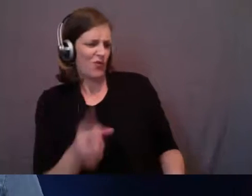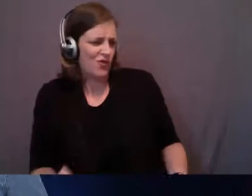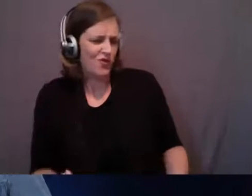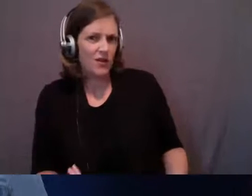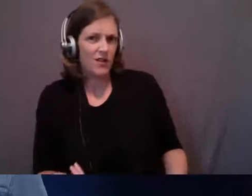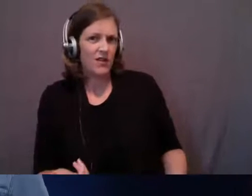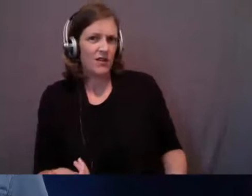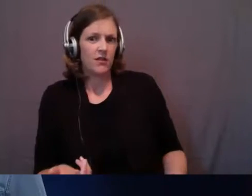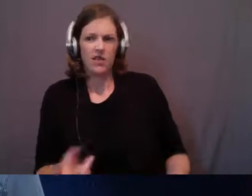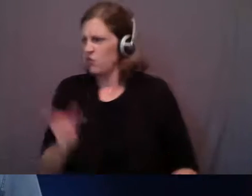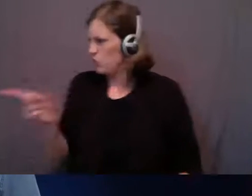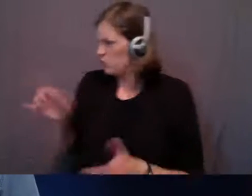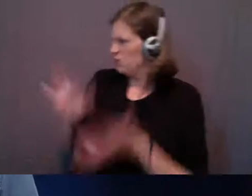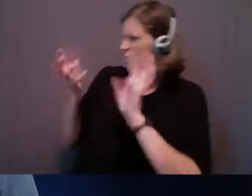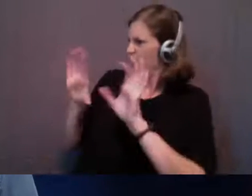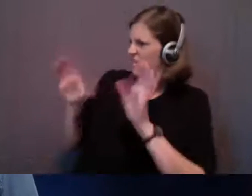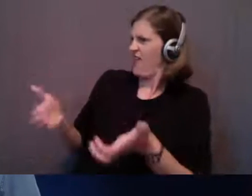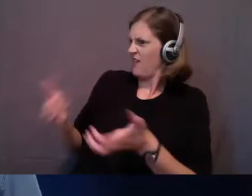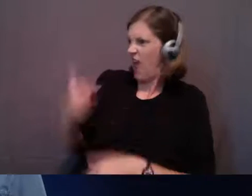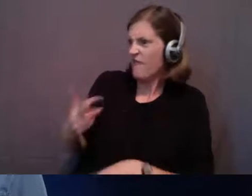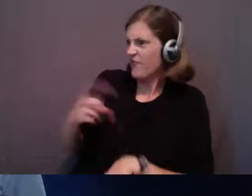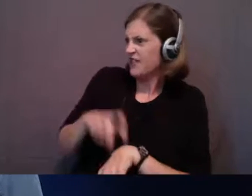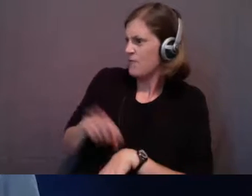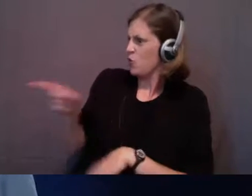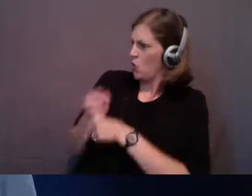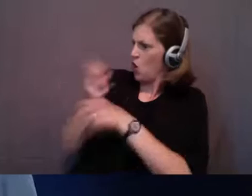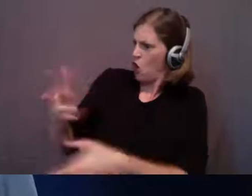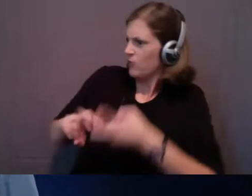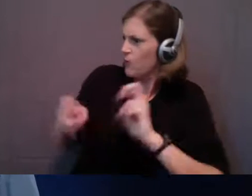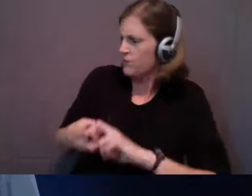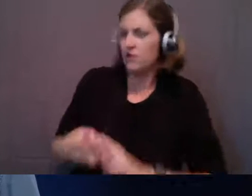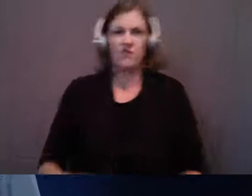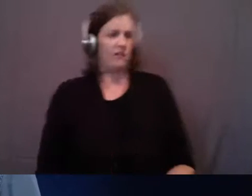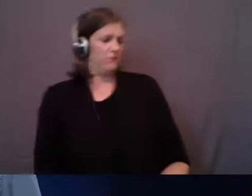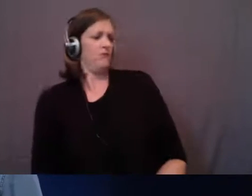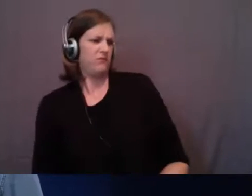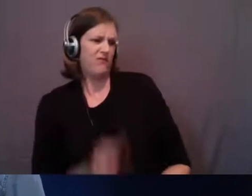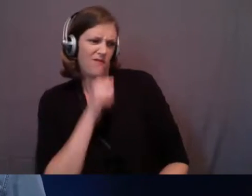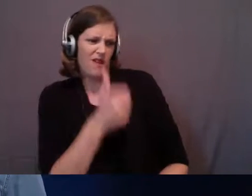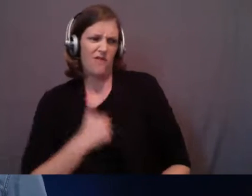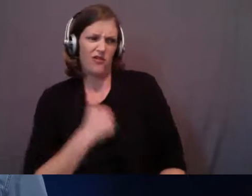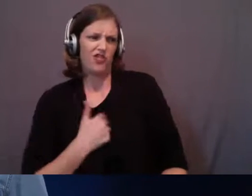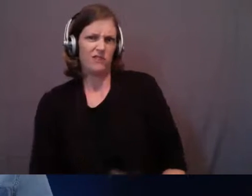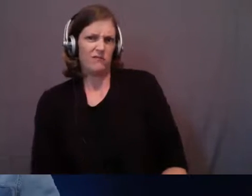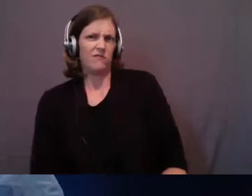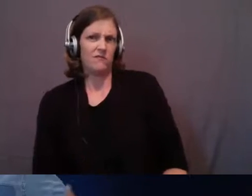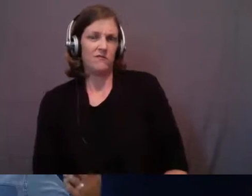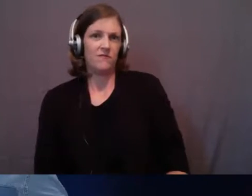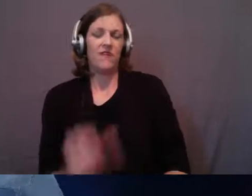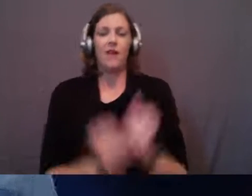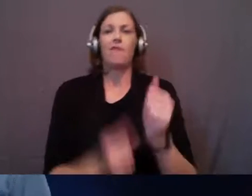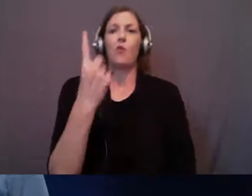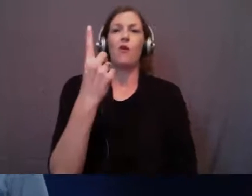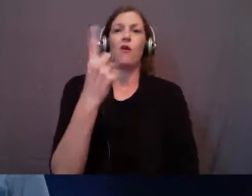You disrupted the class half the time. You caused problems. And I was like, I'm not doing that. Everybody walks